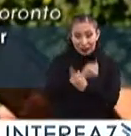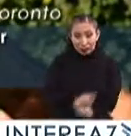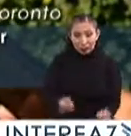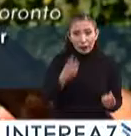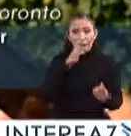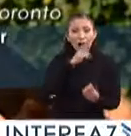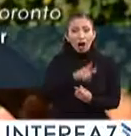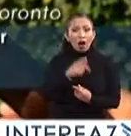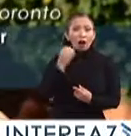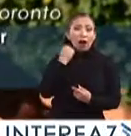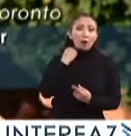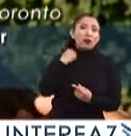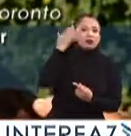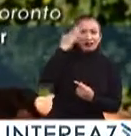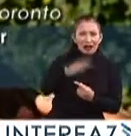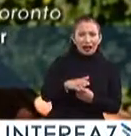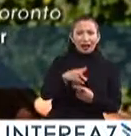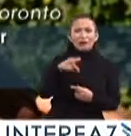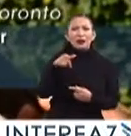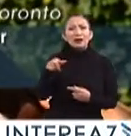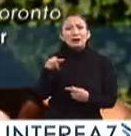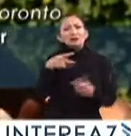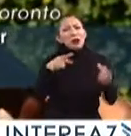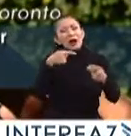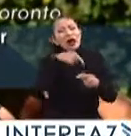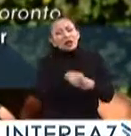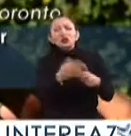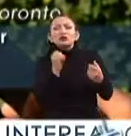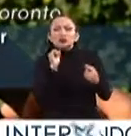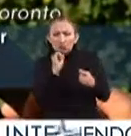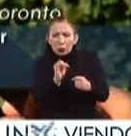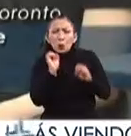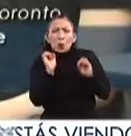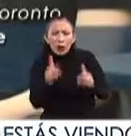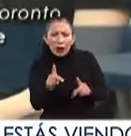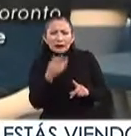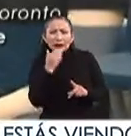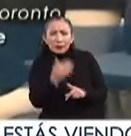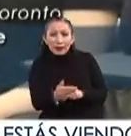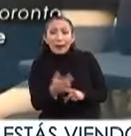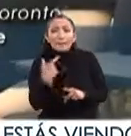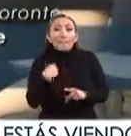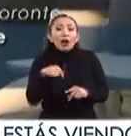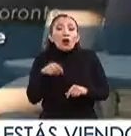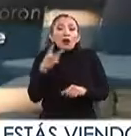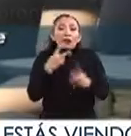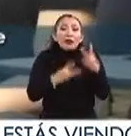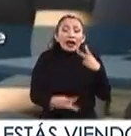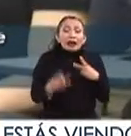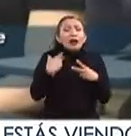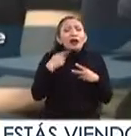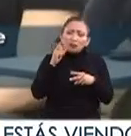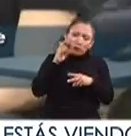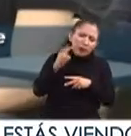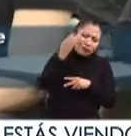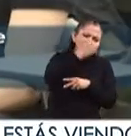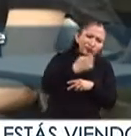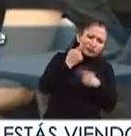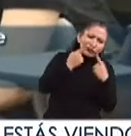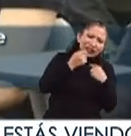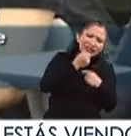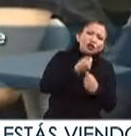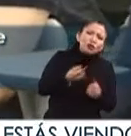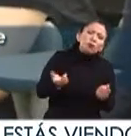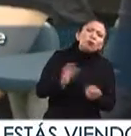because you know they have not trained to be. Tell a kindergartner to stop crying. And I would ask you the same thing. If you have not taught that